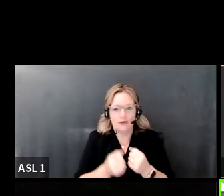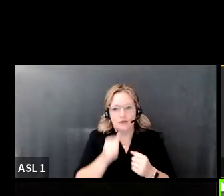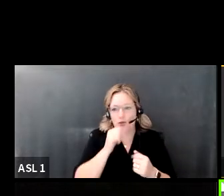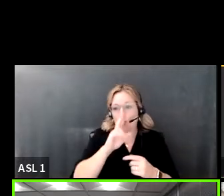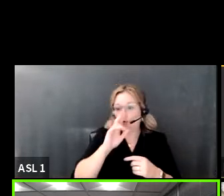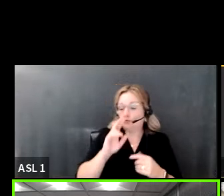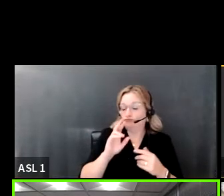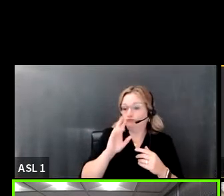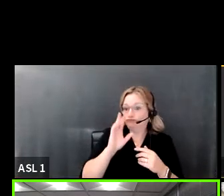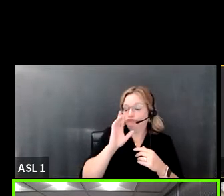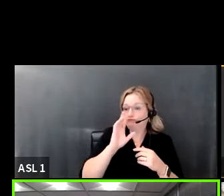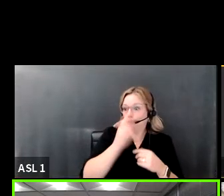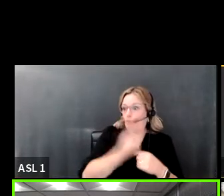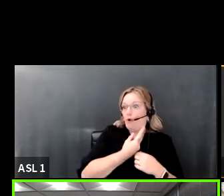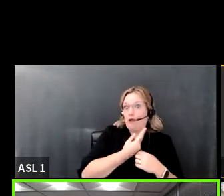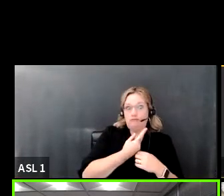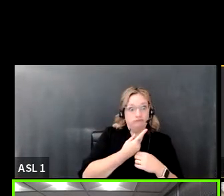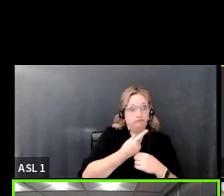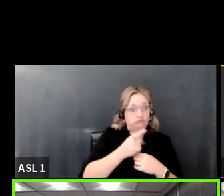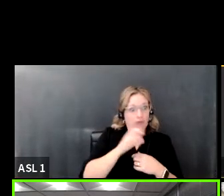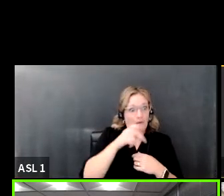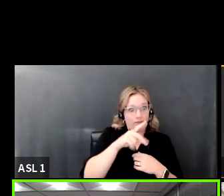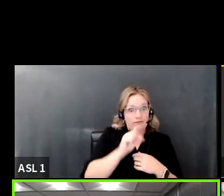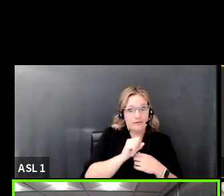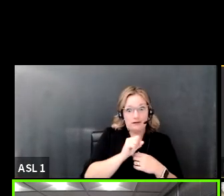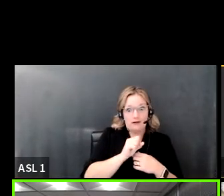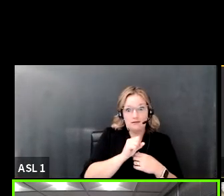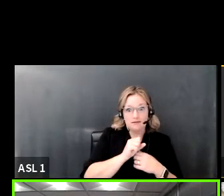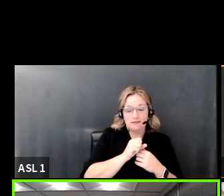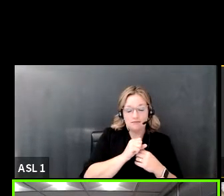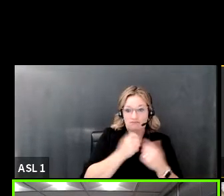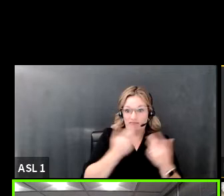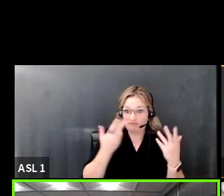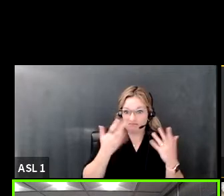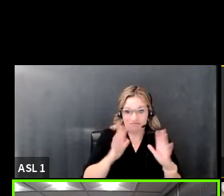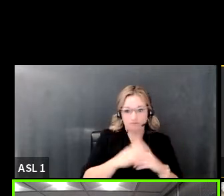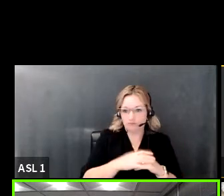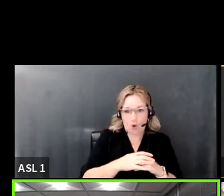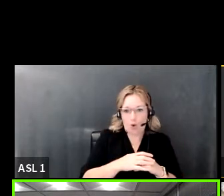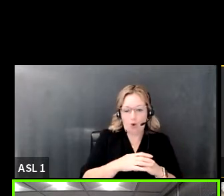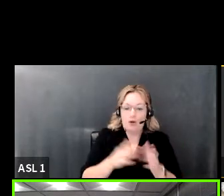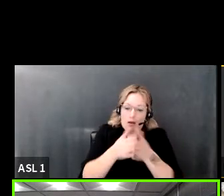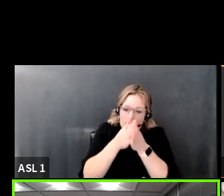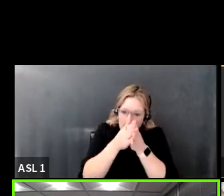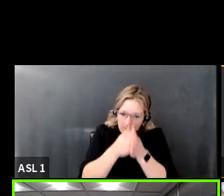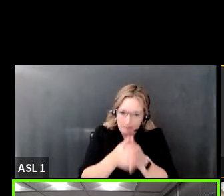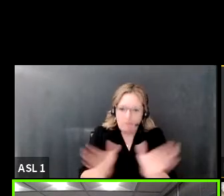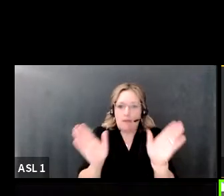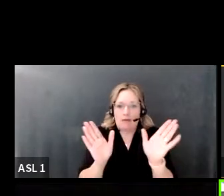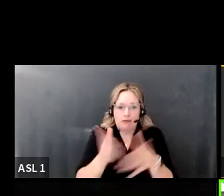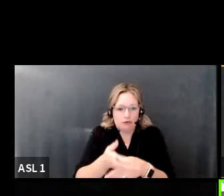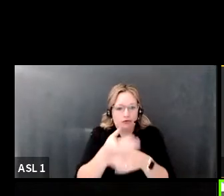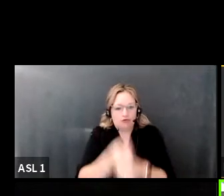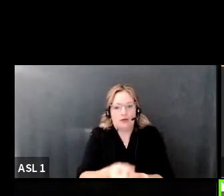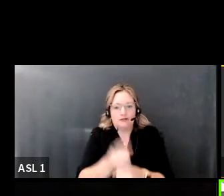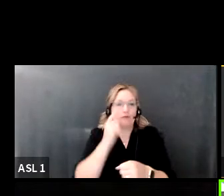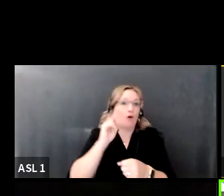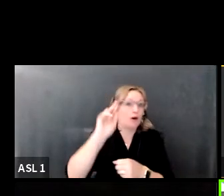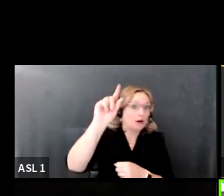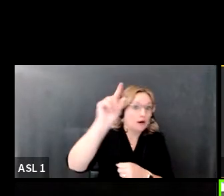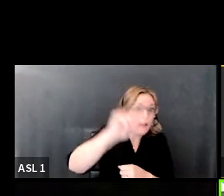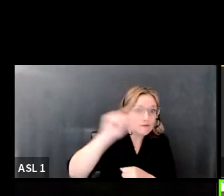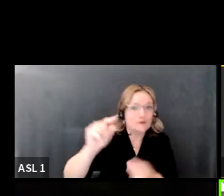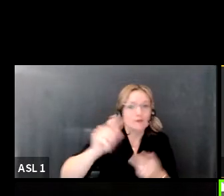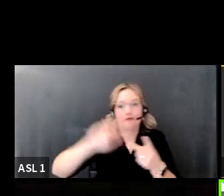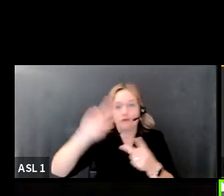unique to any other public institution it is a fact declining public trust in public officials elected officials and public